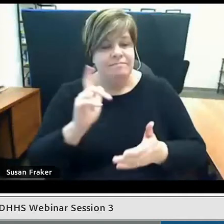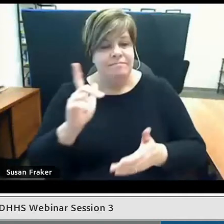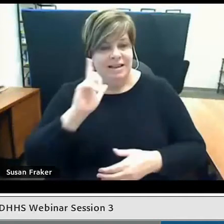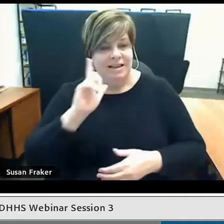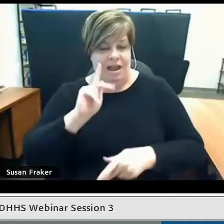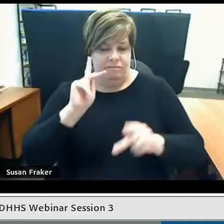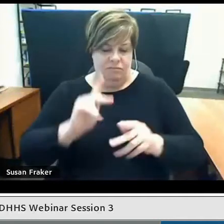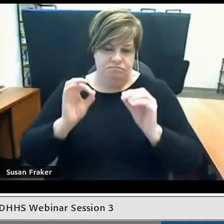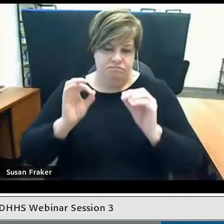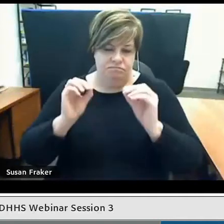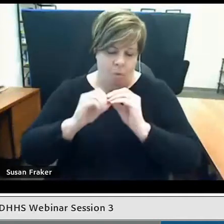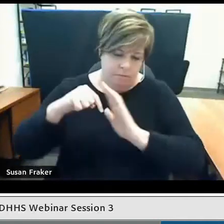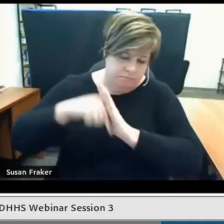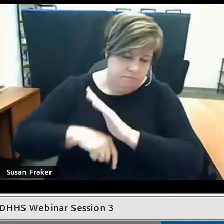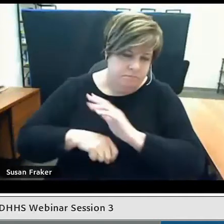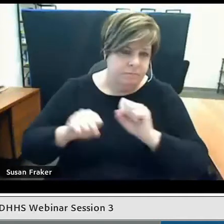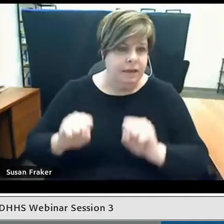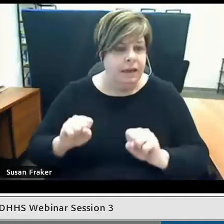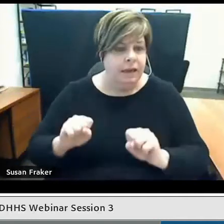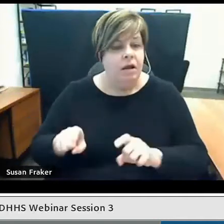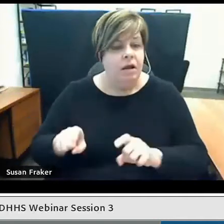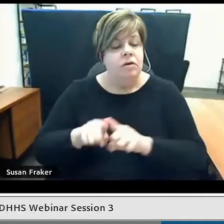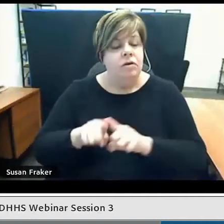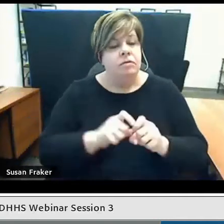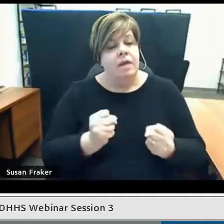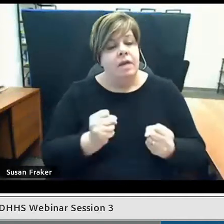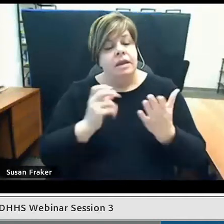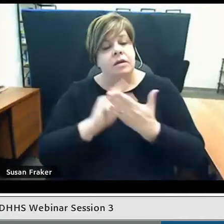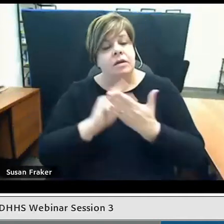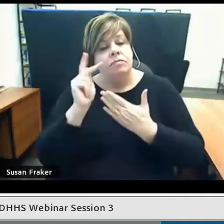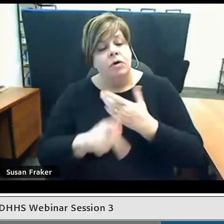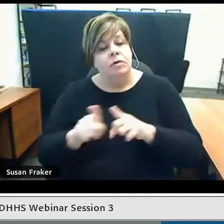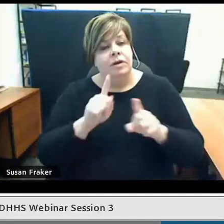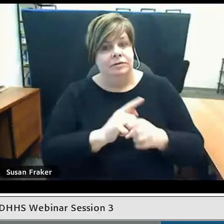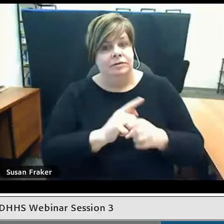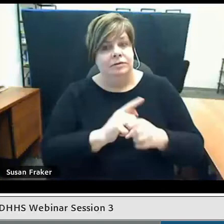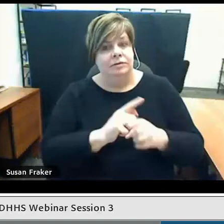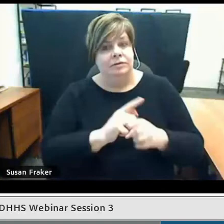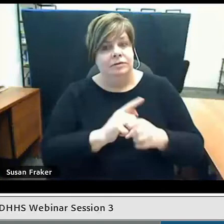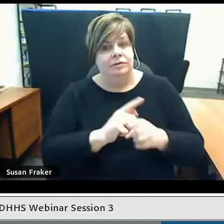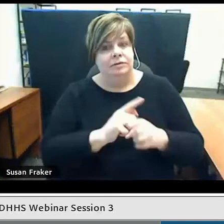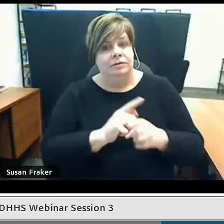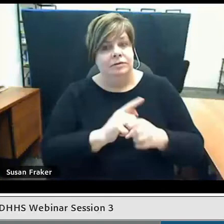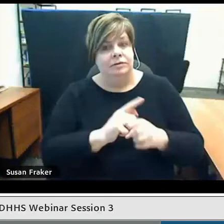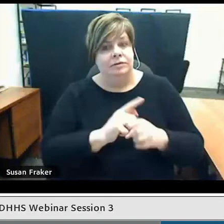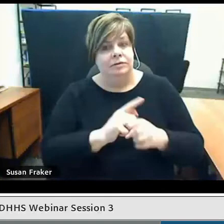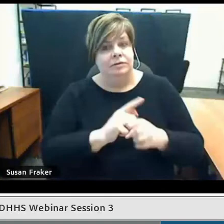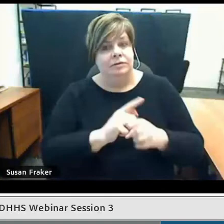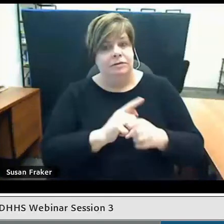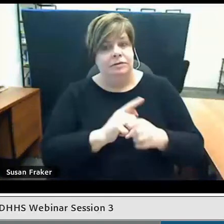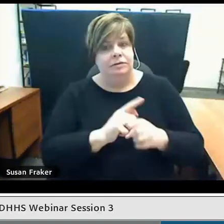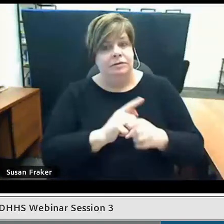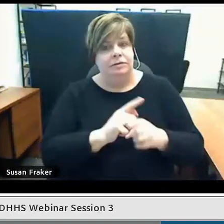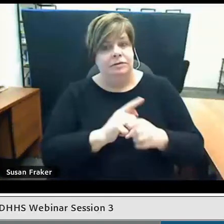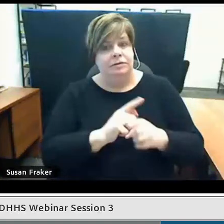to. And likewise, many programs, especially when you're strapped for cash, might say, oh,